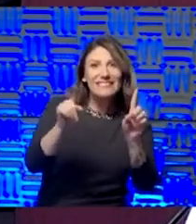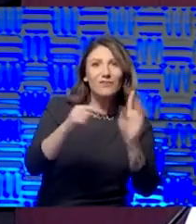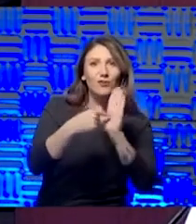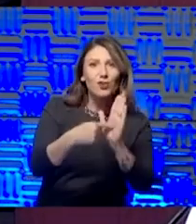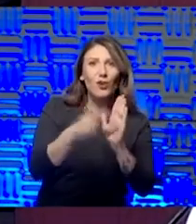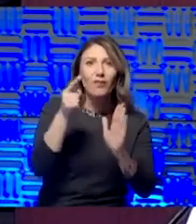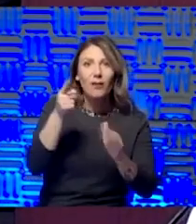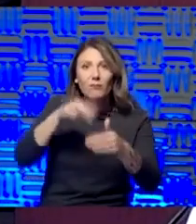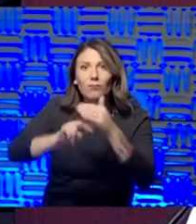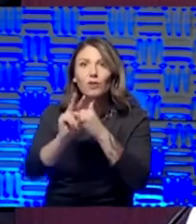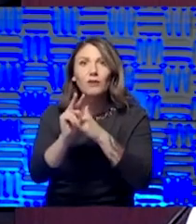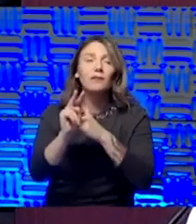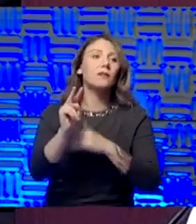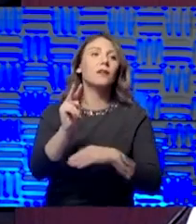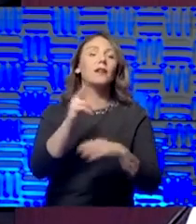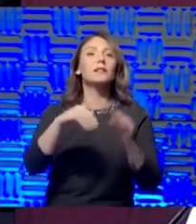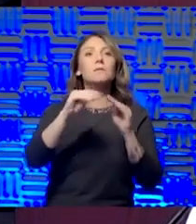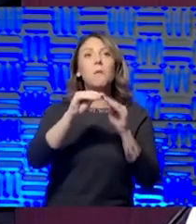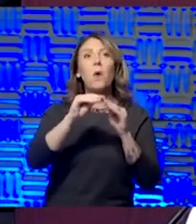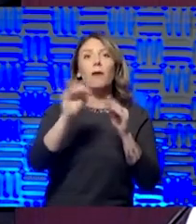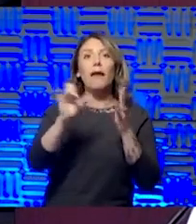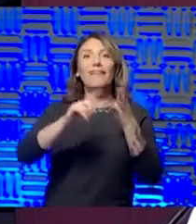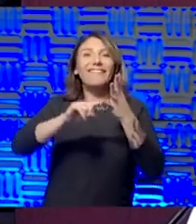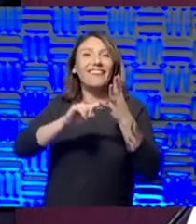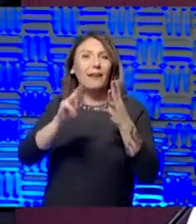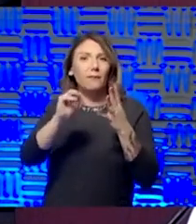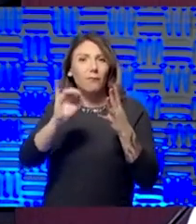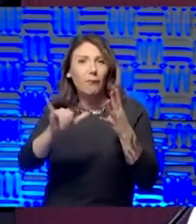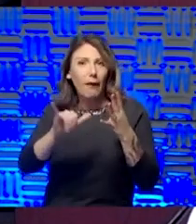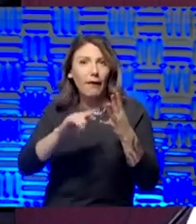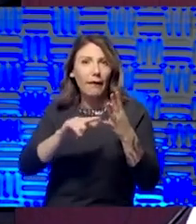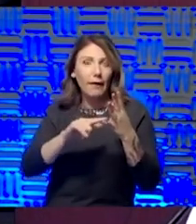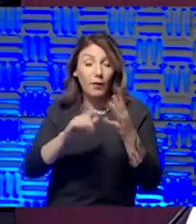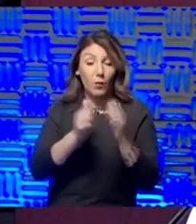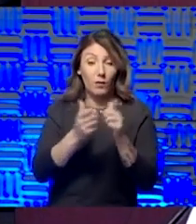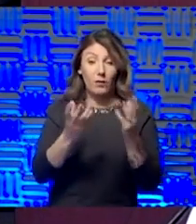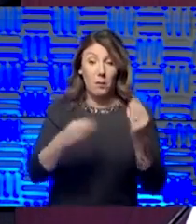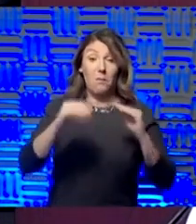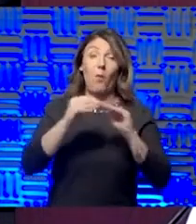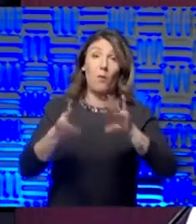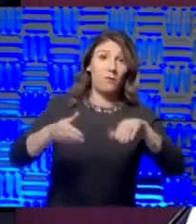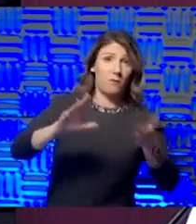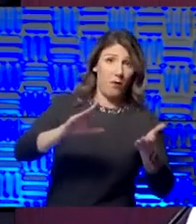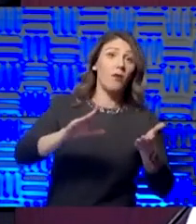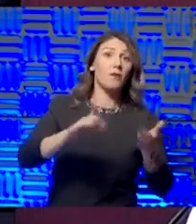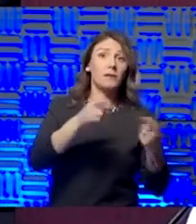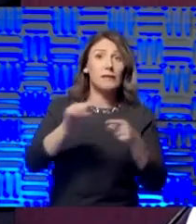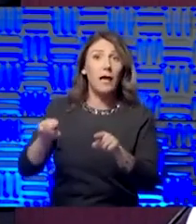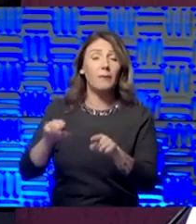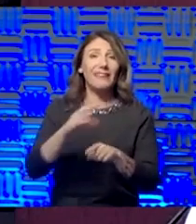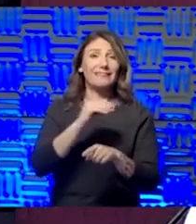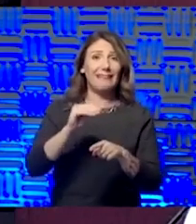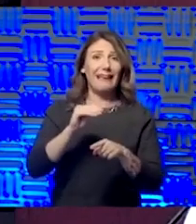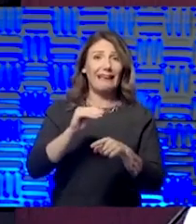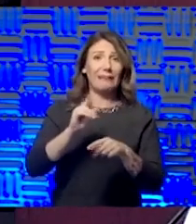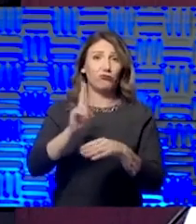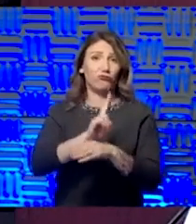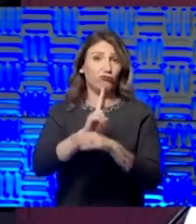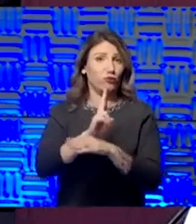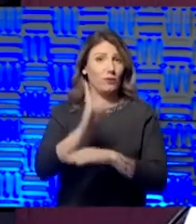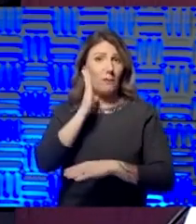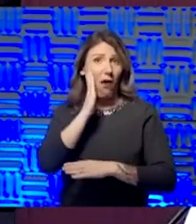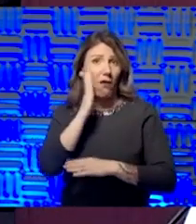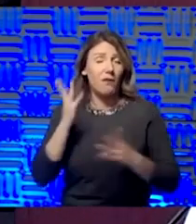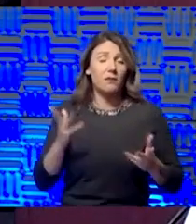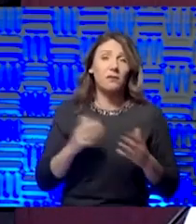had predicted that it was going to be closer to the end of May with a lot more deaths and bed utilization. I don't really